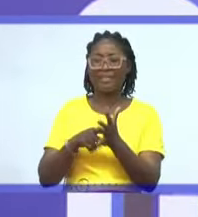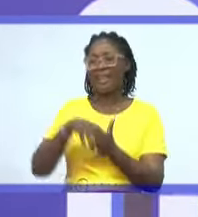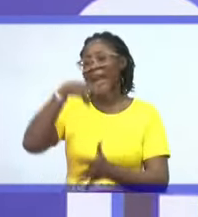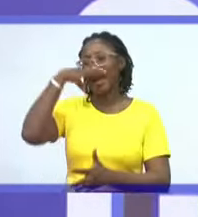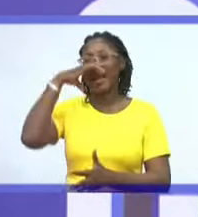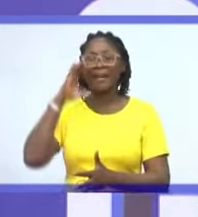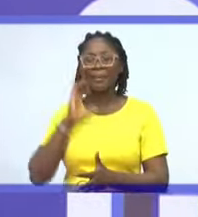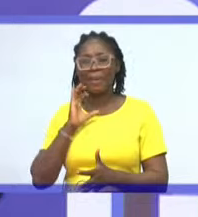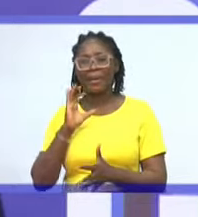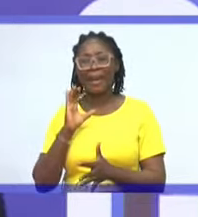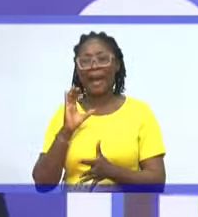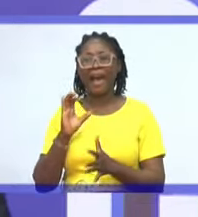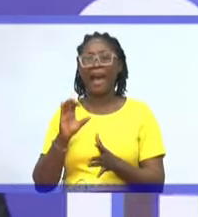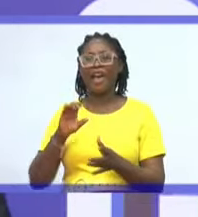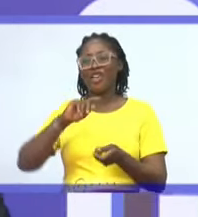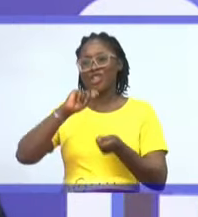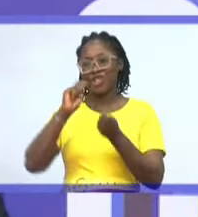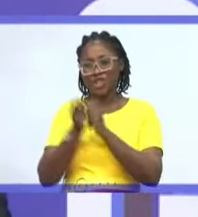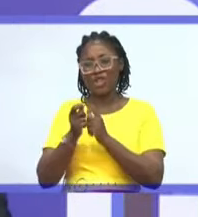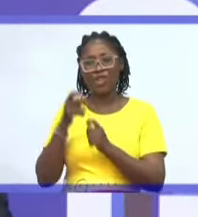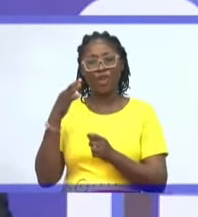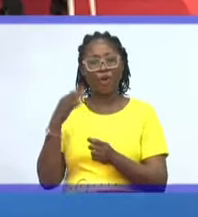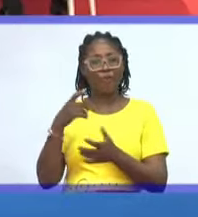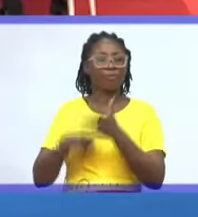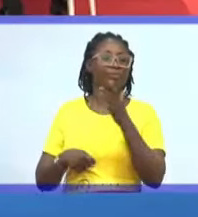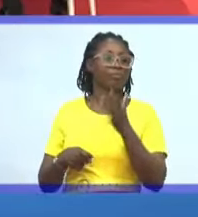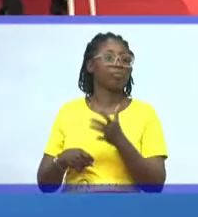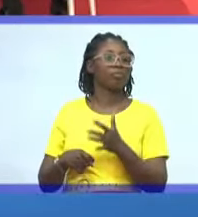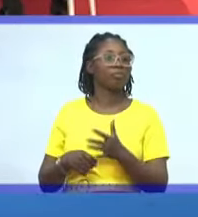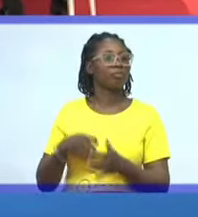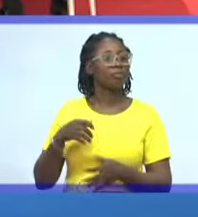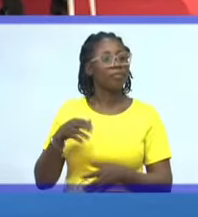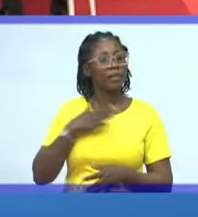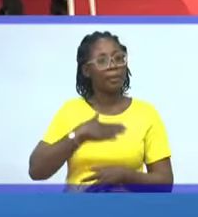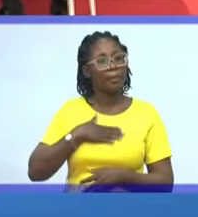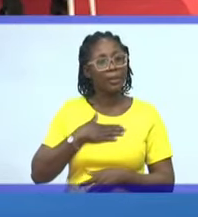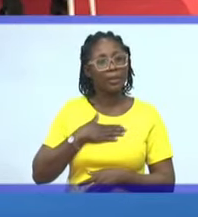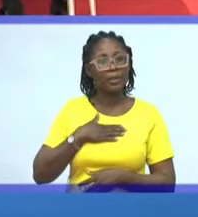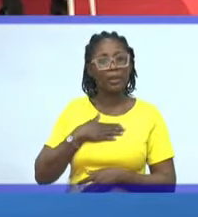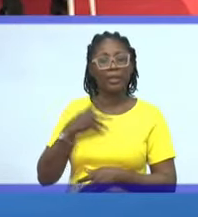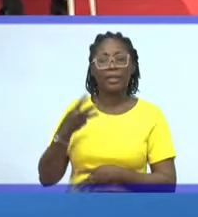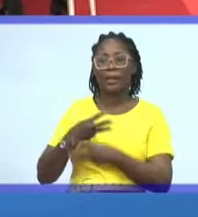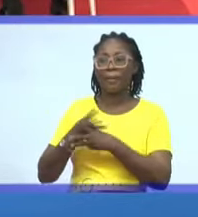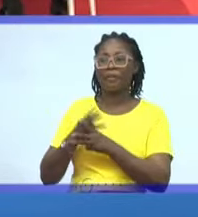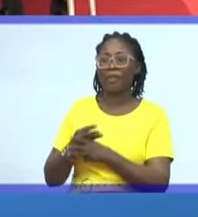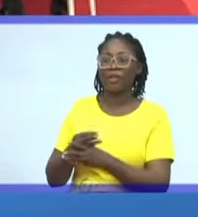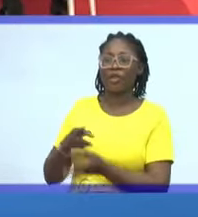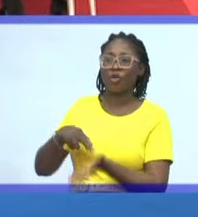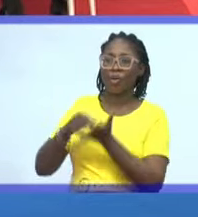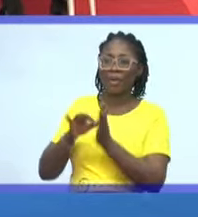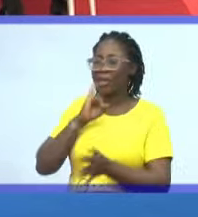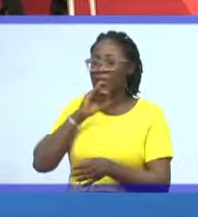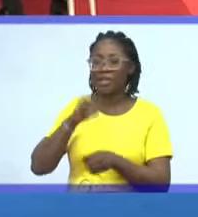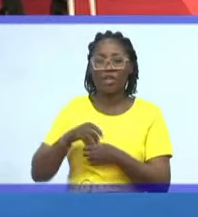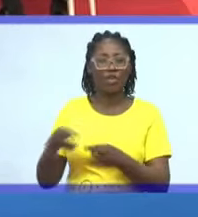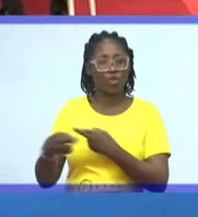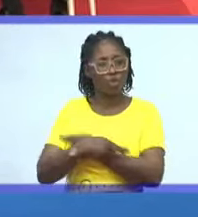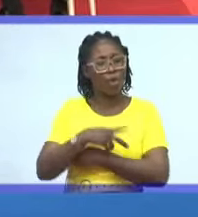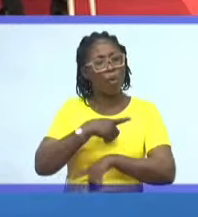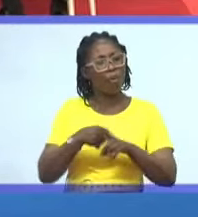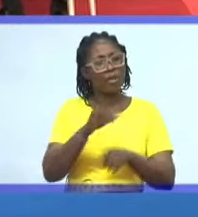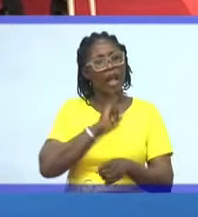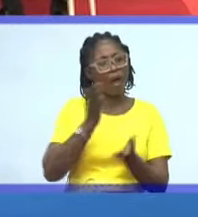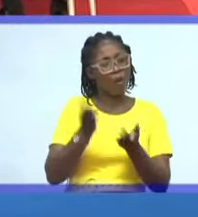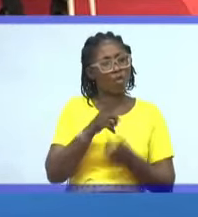criminal rate of exchange. Mr. Obi, the Manufacturer Association representative is in the room, but there is something I would like to clear,